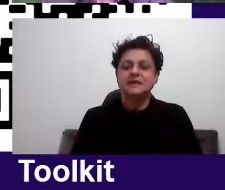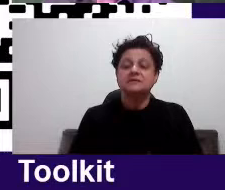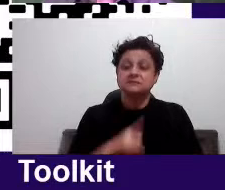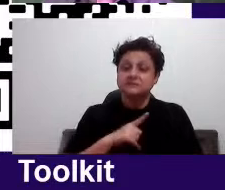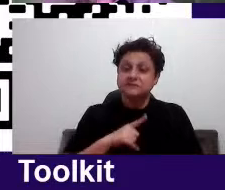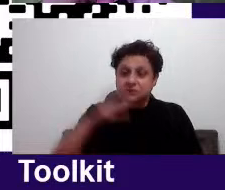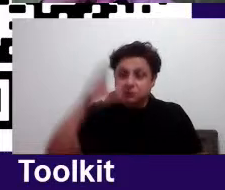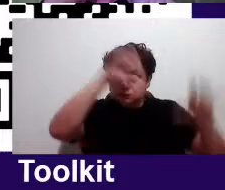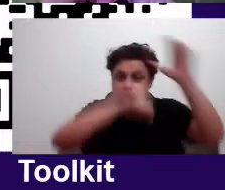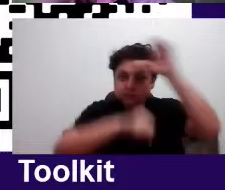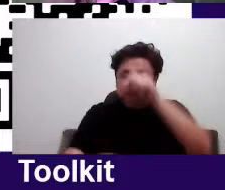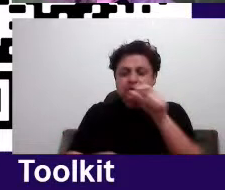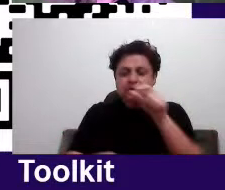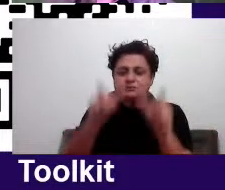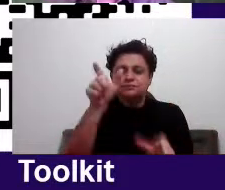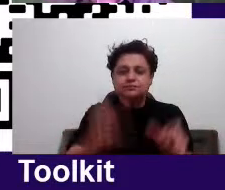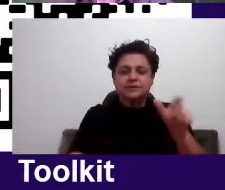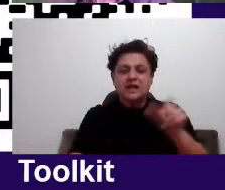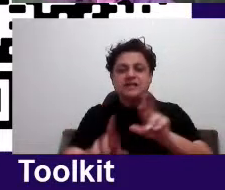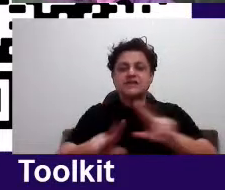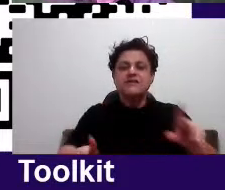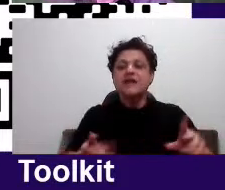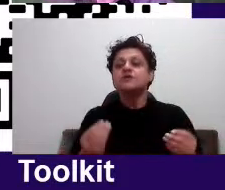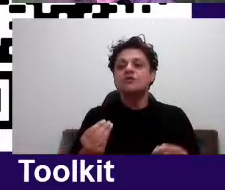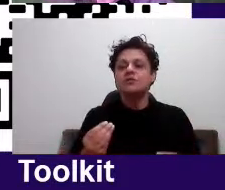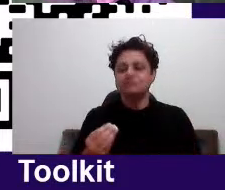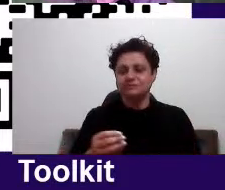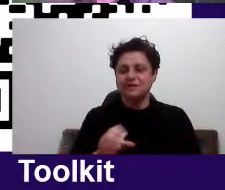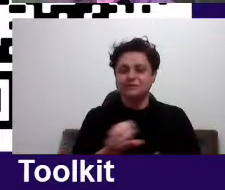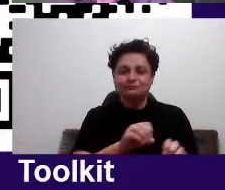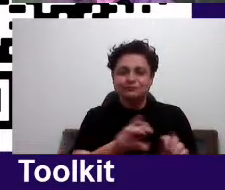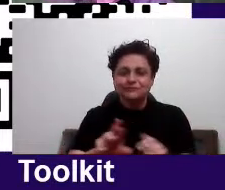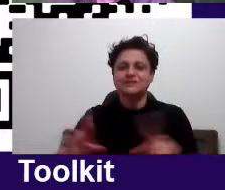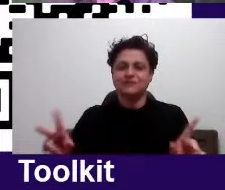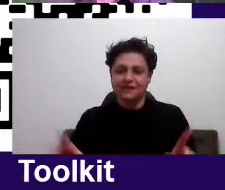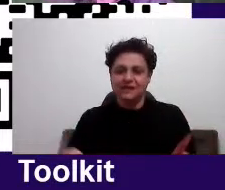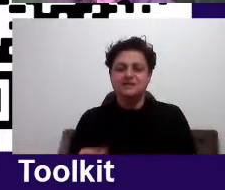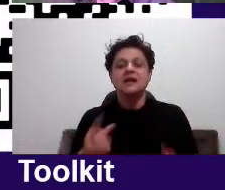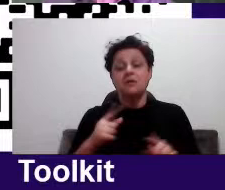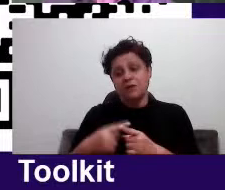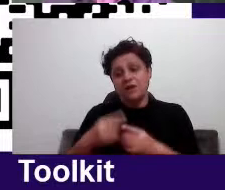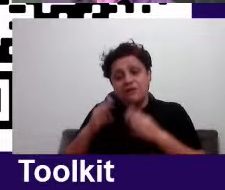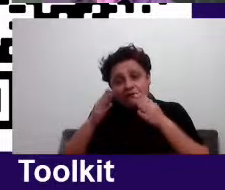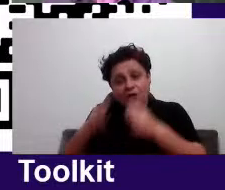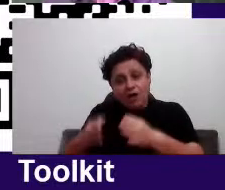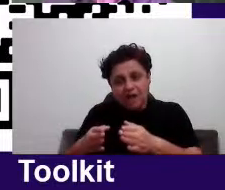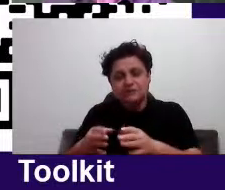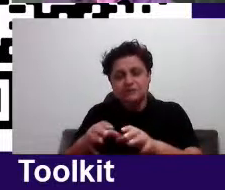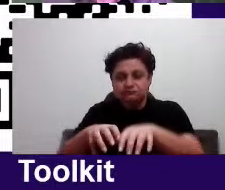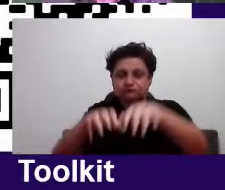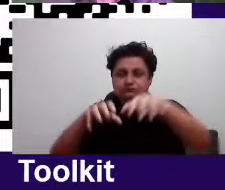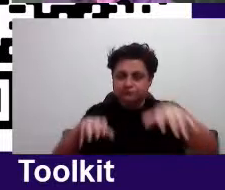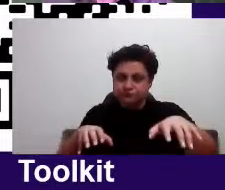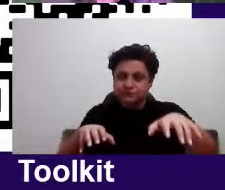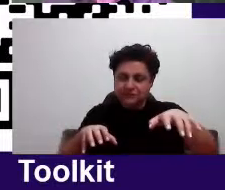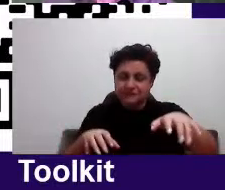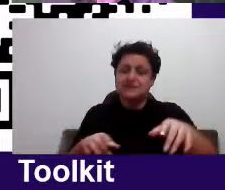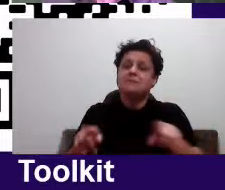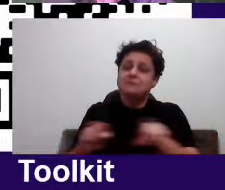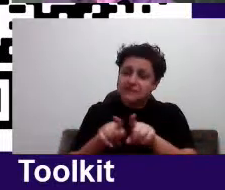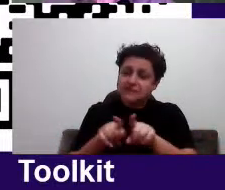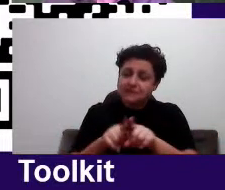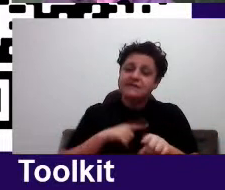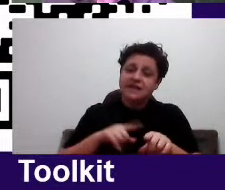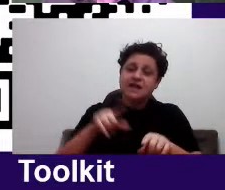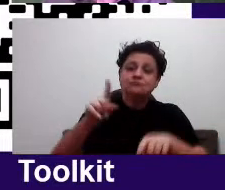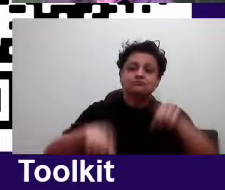on online, you'll see, I hope, that it talks about differentiation in general as well. So it's just as